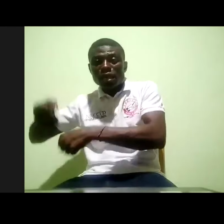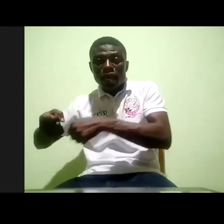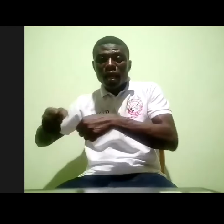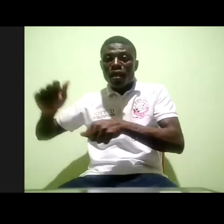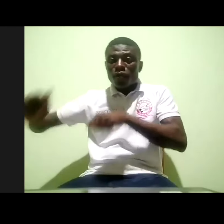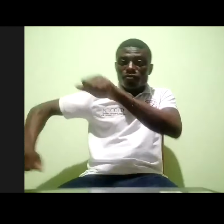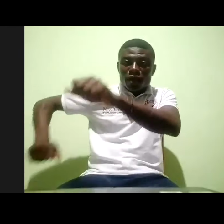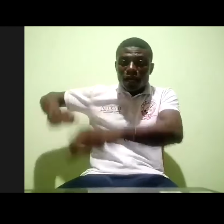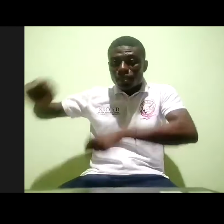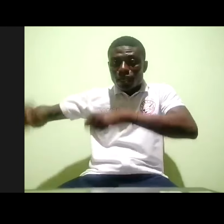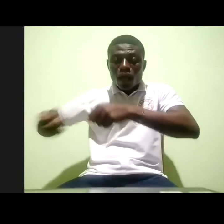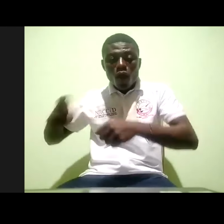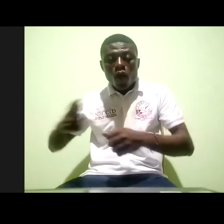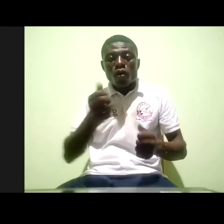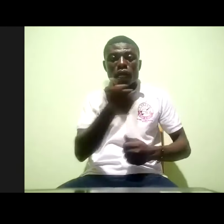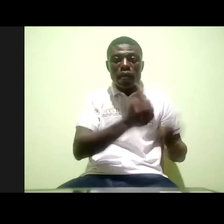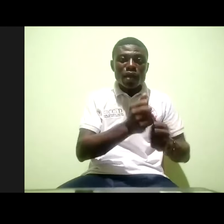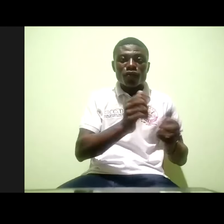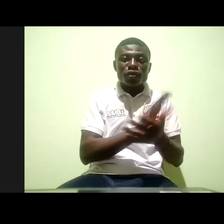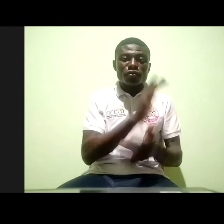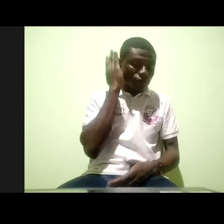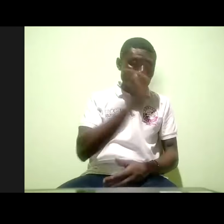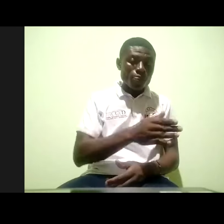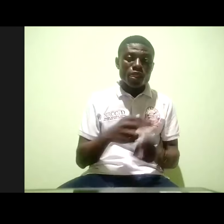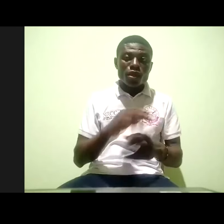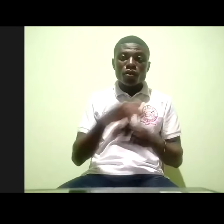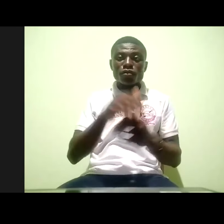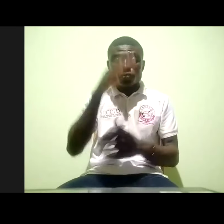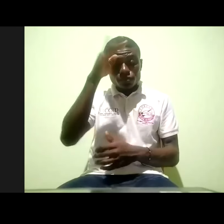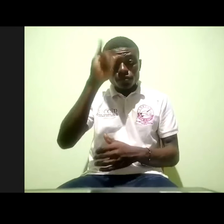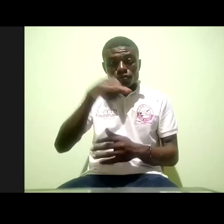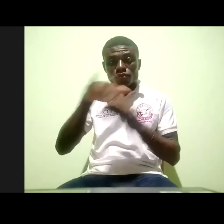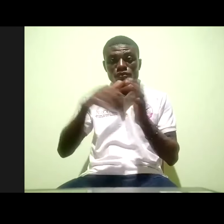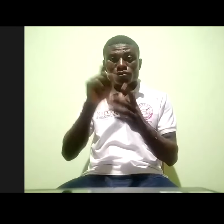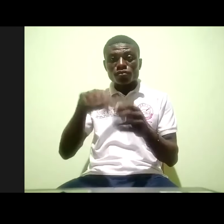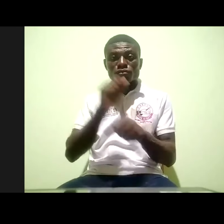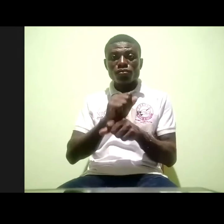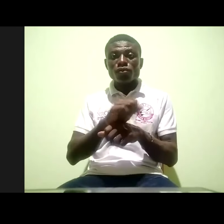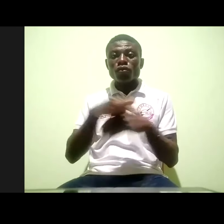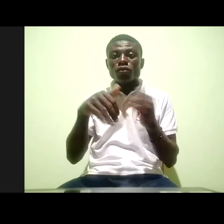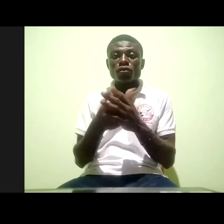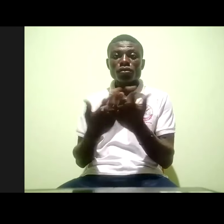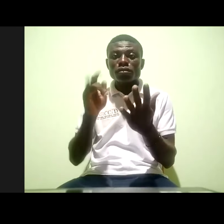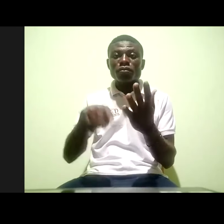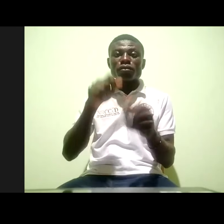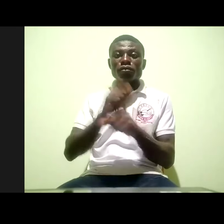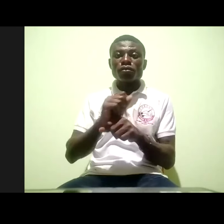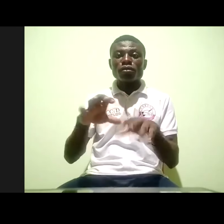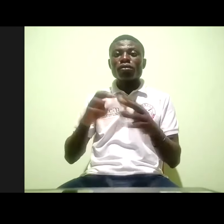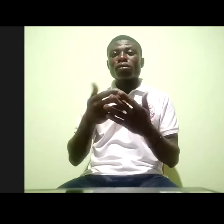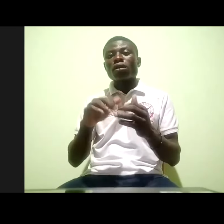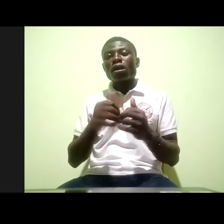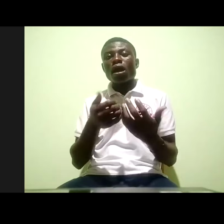of time, the concept of temporal concept, spatial orientation, and the classification,